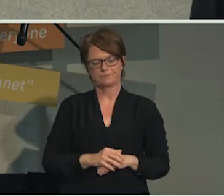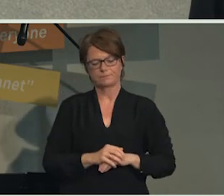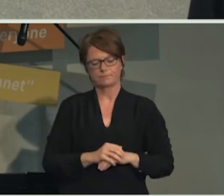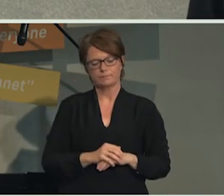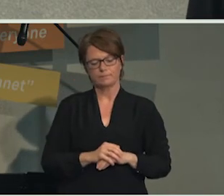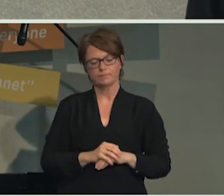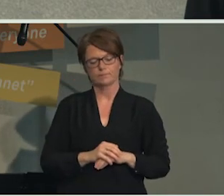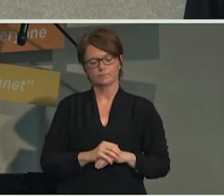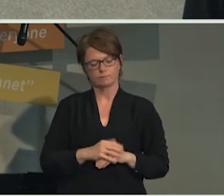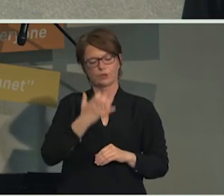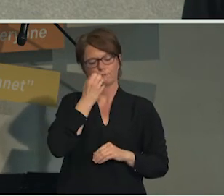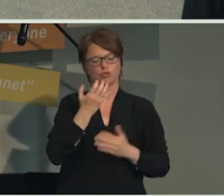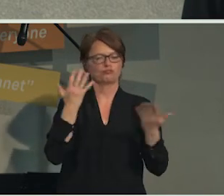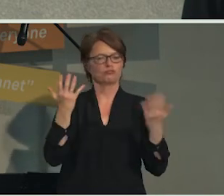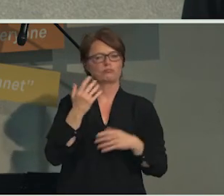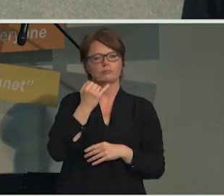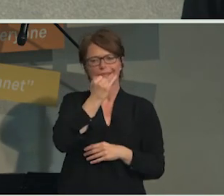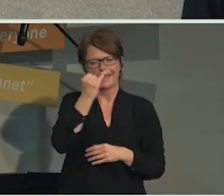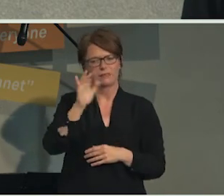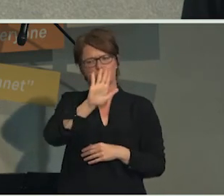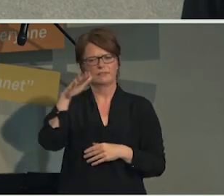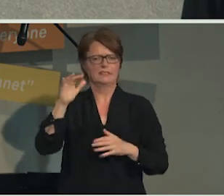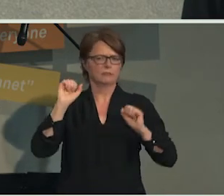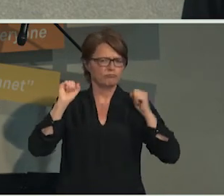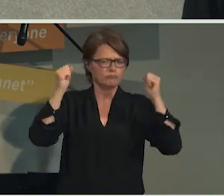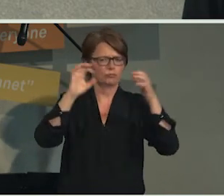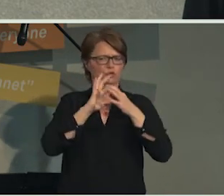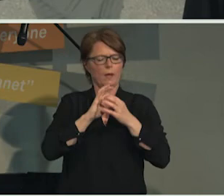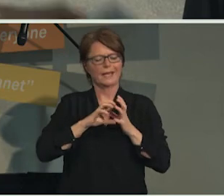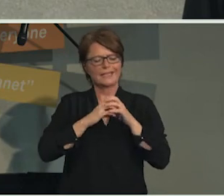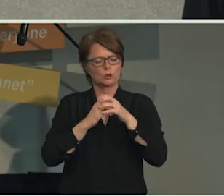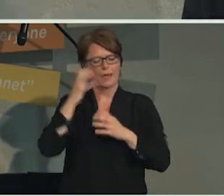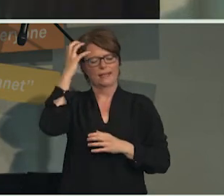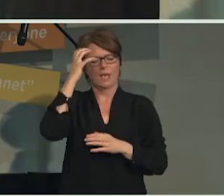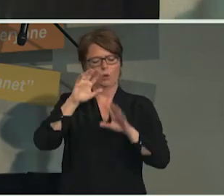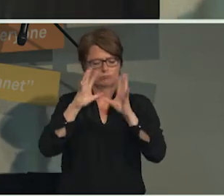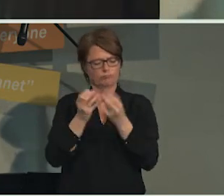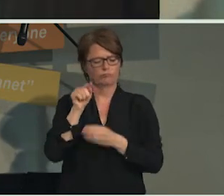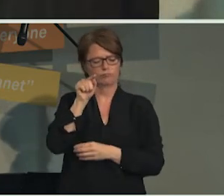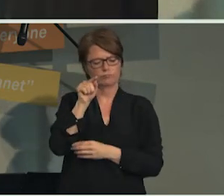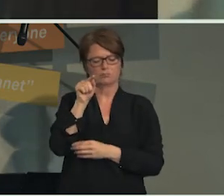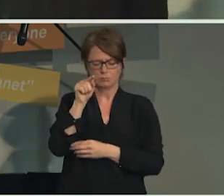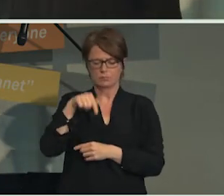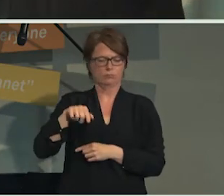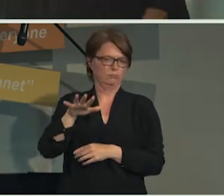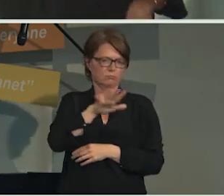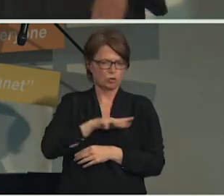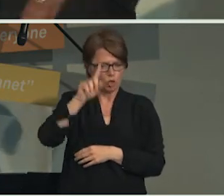sure in Germany. And this is exactly what the Center of Intersectional Justice does.